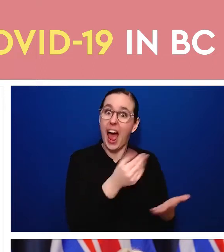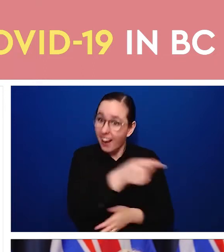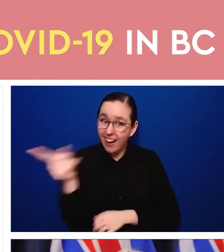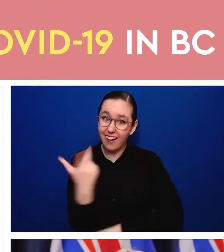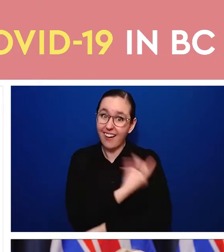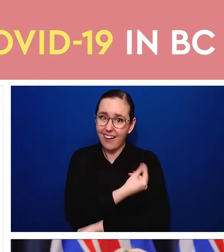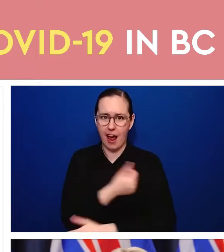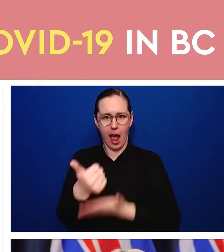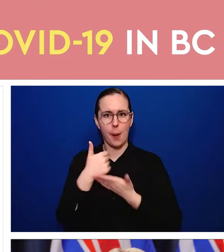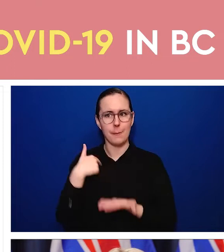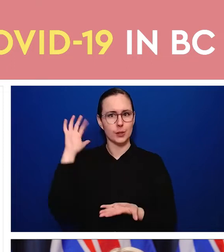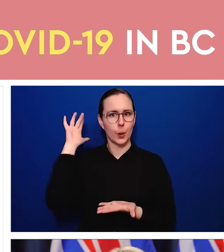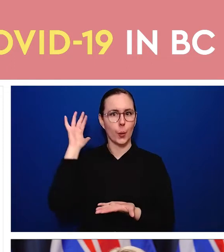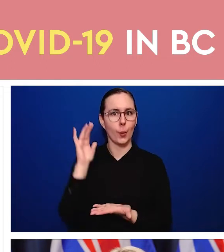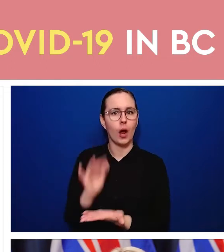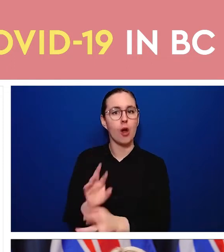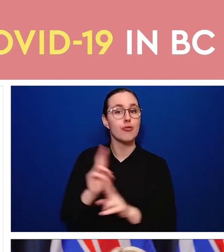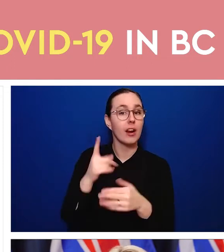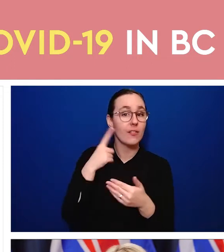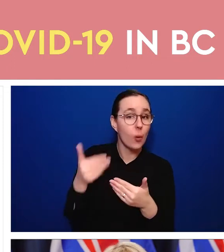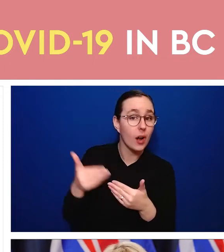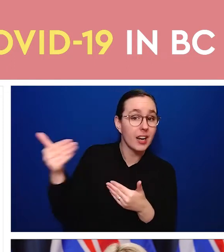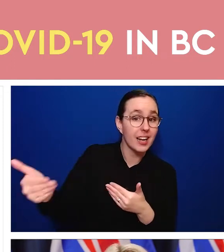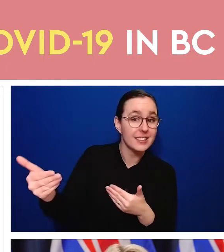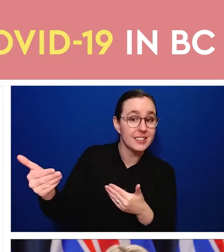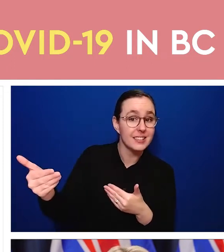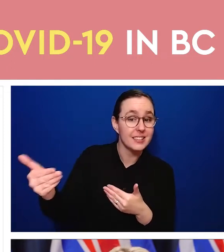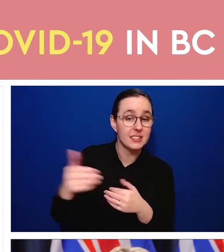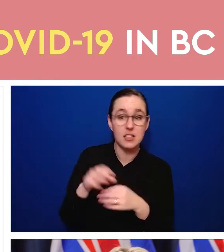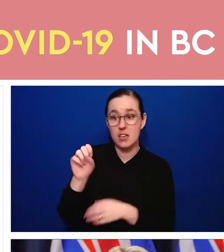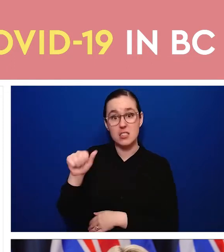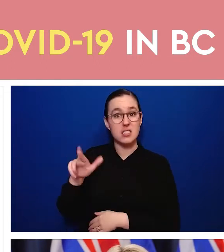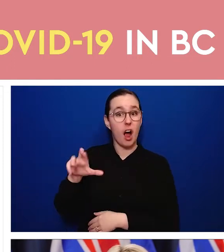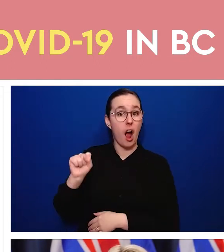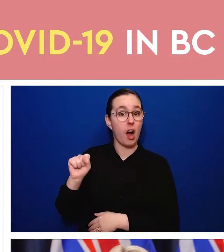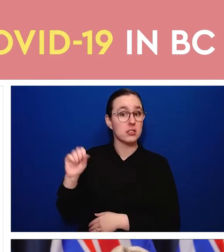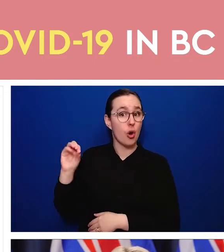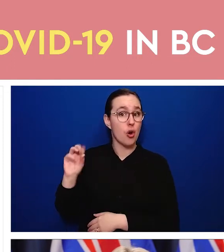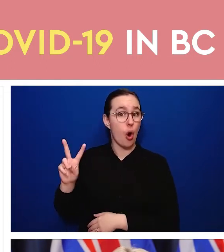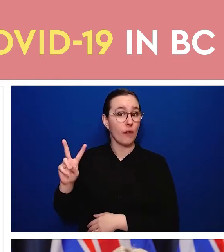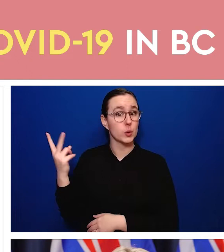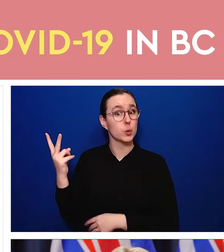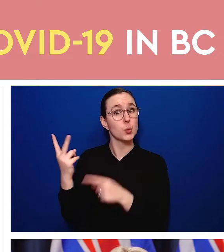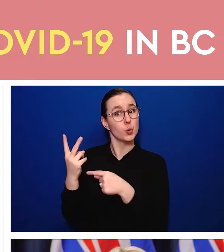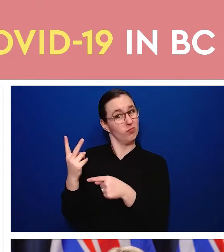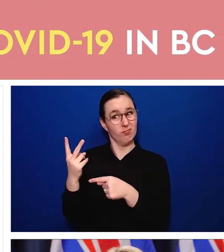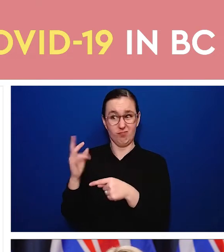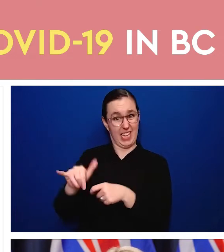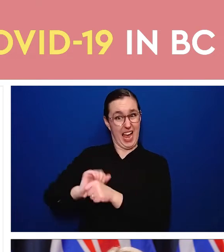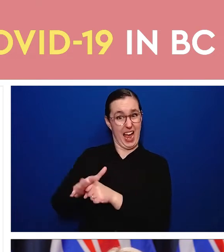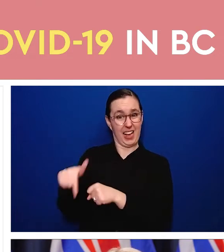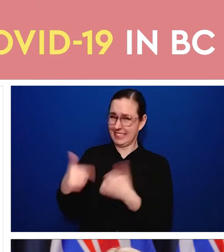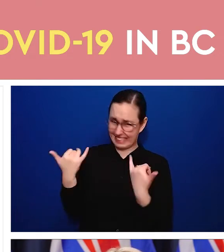is still with us. We are not yet at the place where we understand it enough and we know the patterns and the changes that this virus